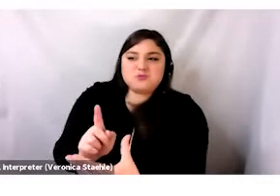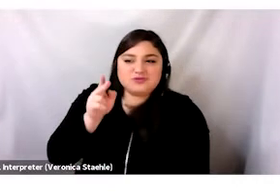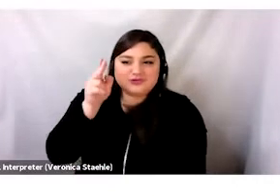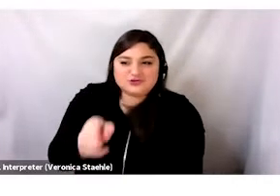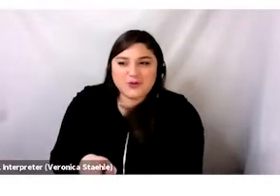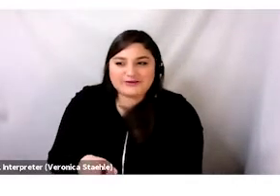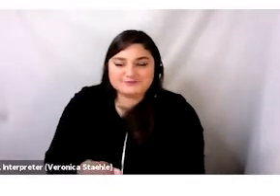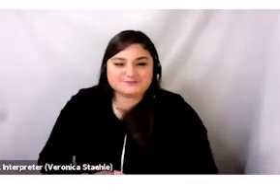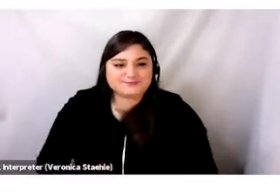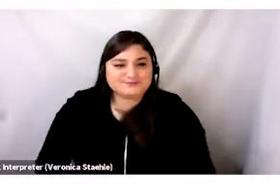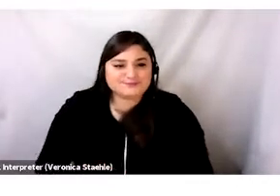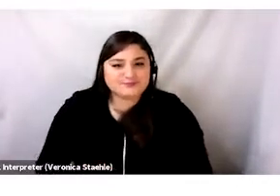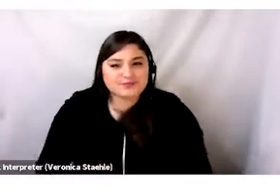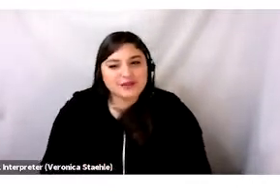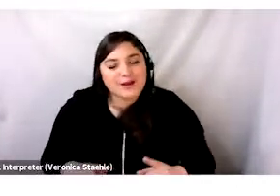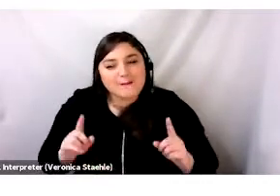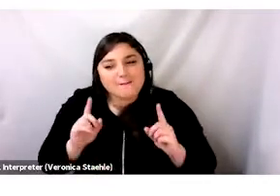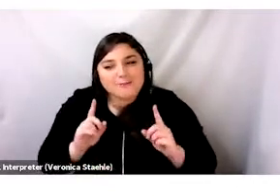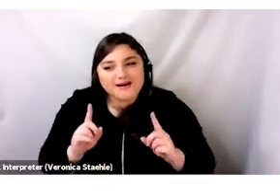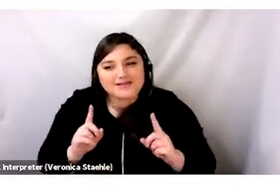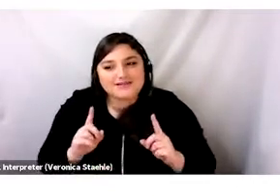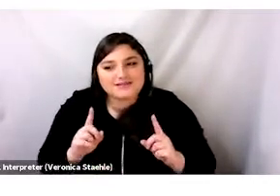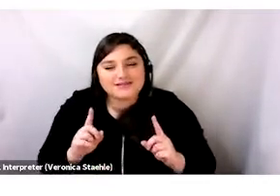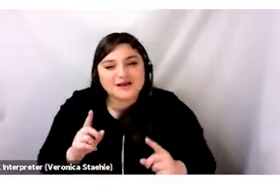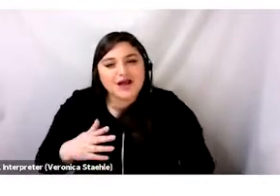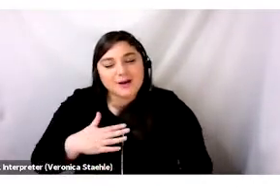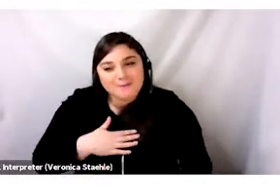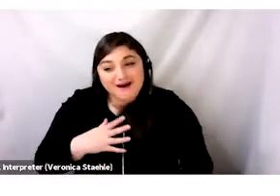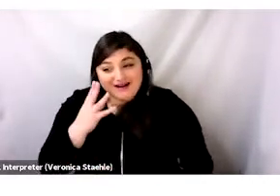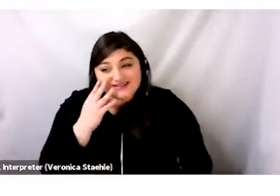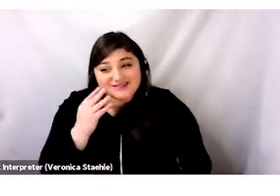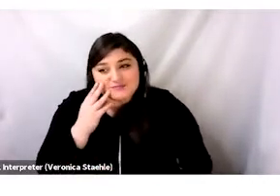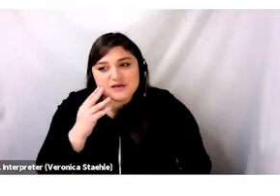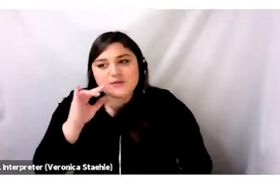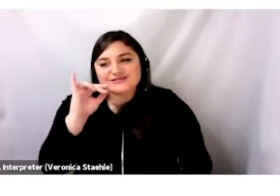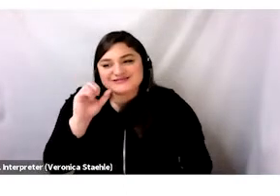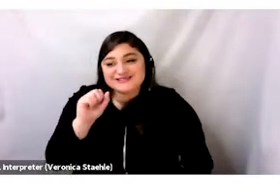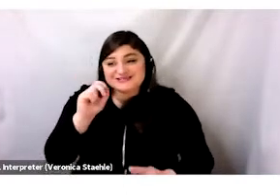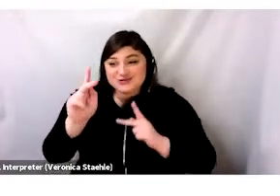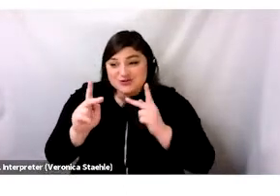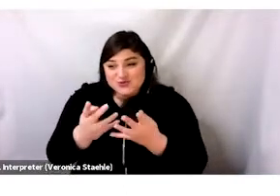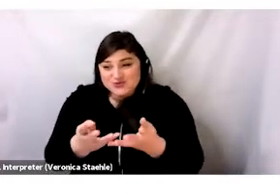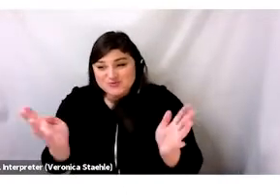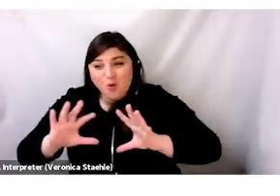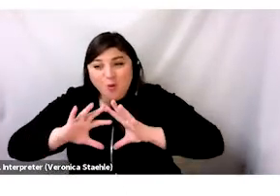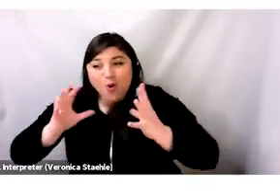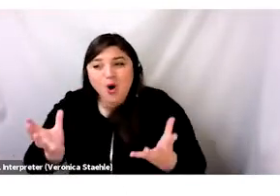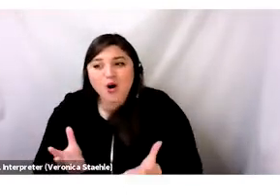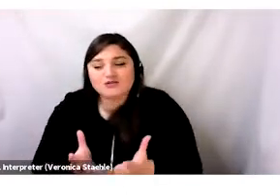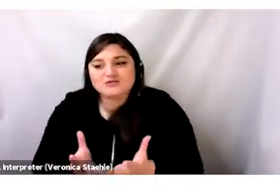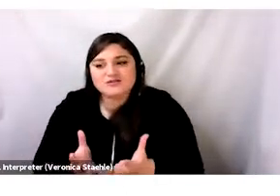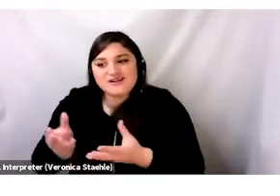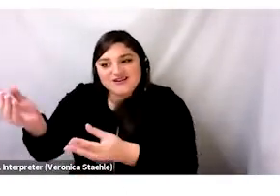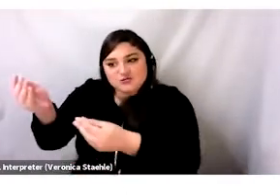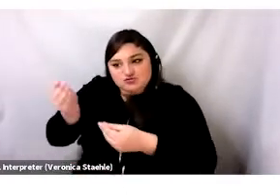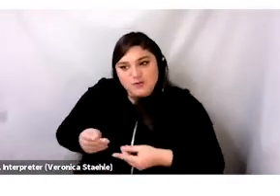It is my experience that the world itself has a role to play in our liberation. Its very